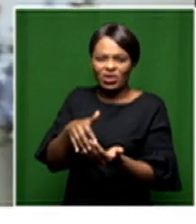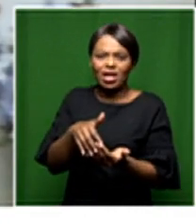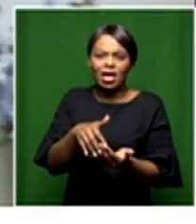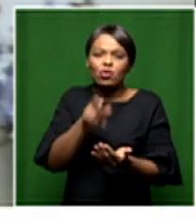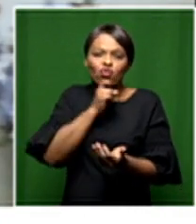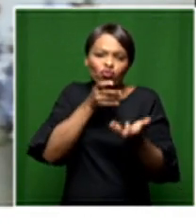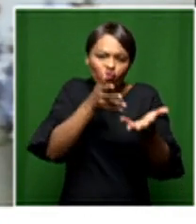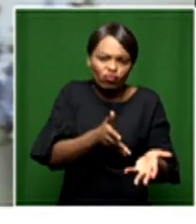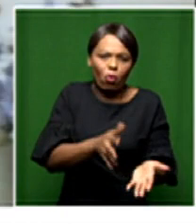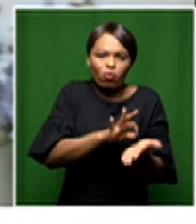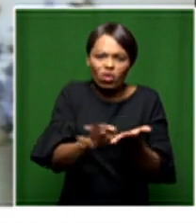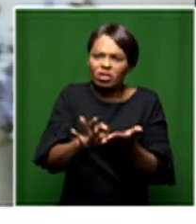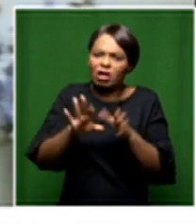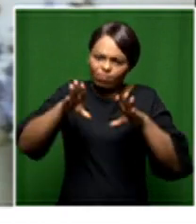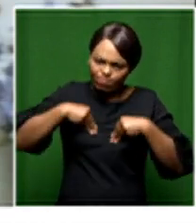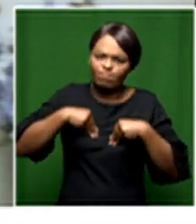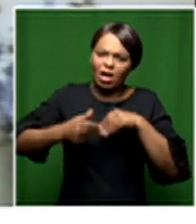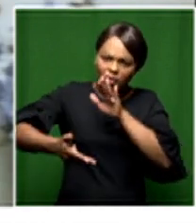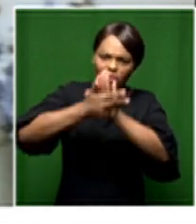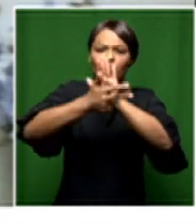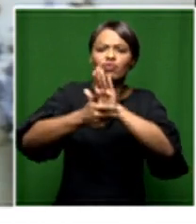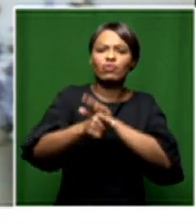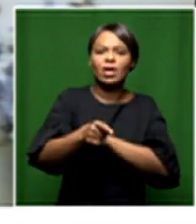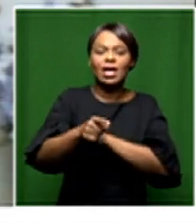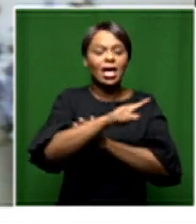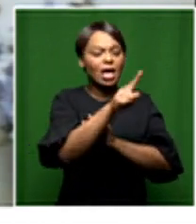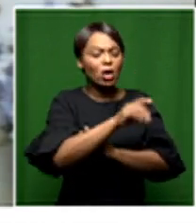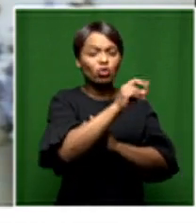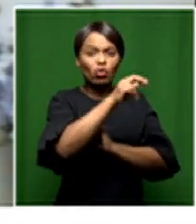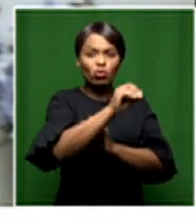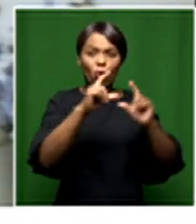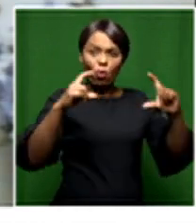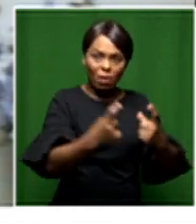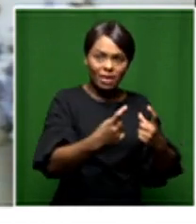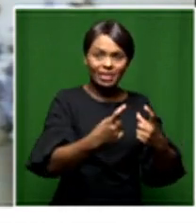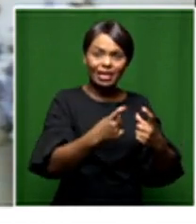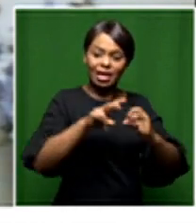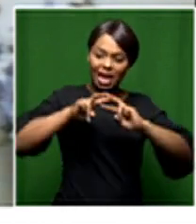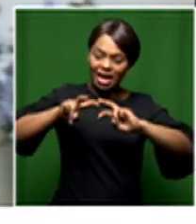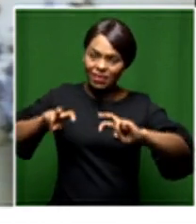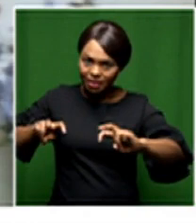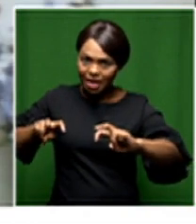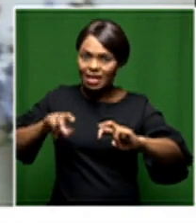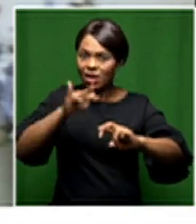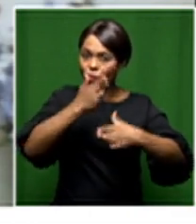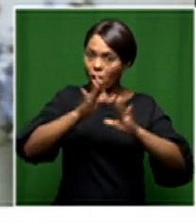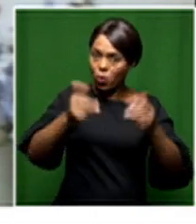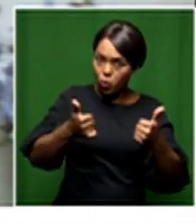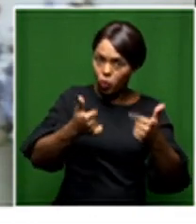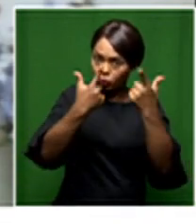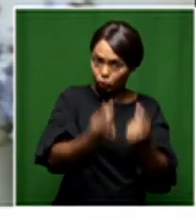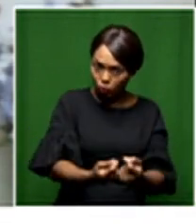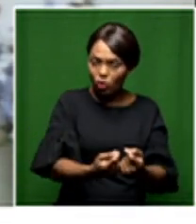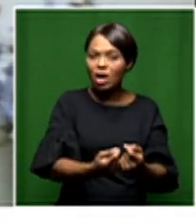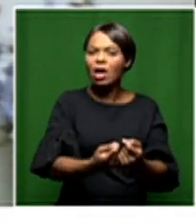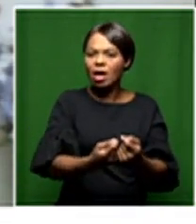for contracts granted. And if the Zondo Commission investigators have done their work, and if the people